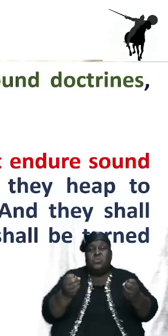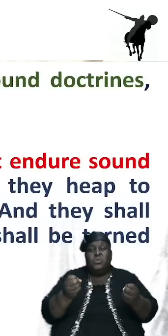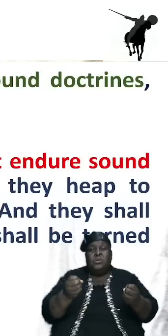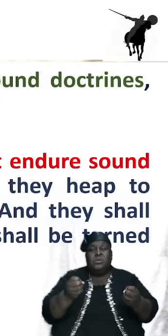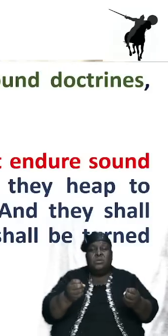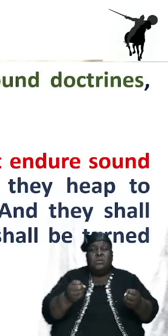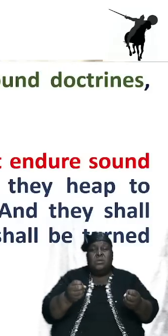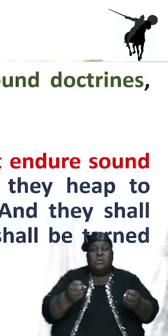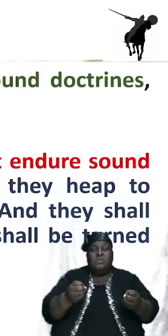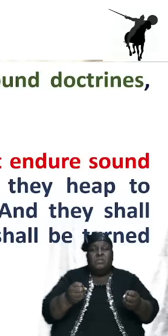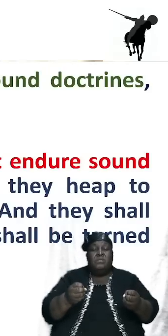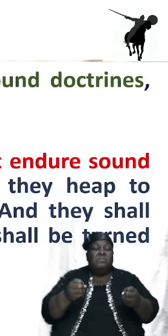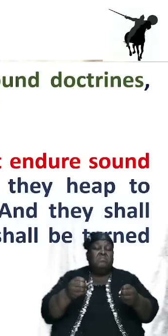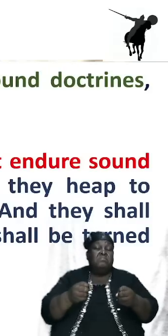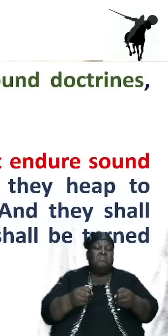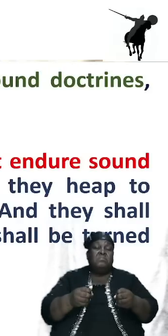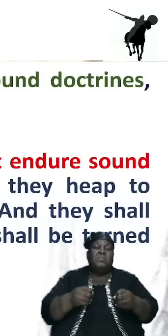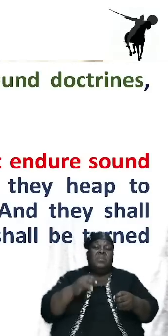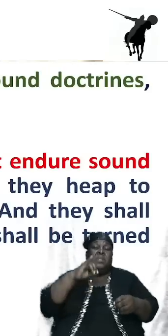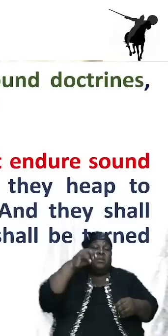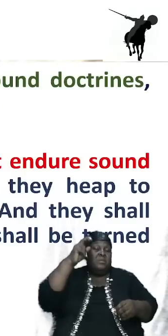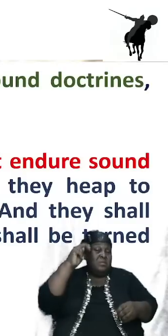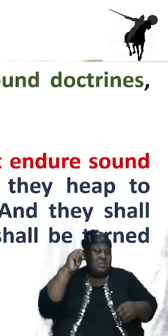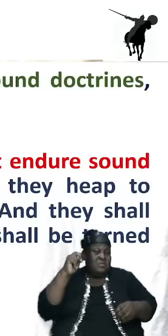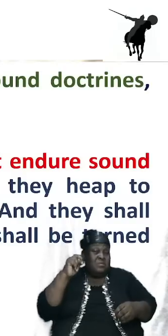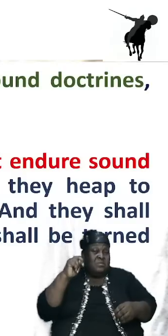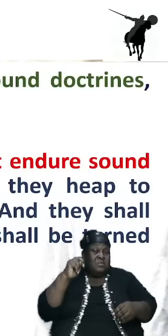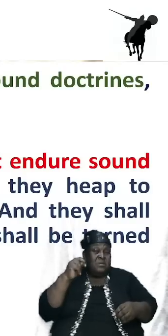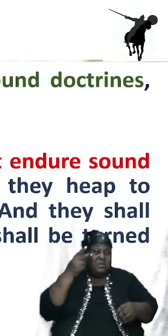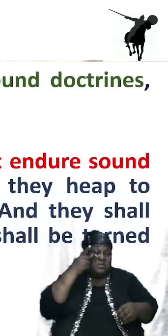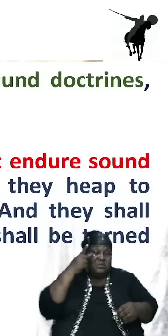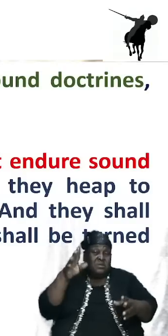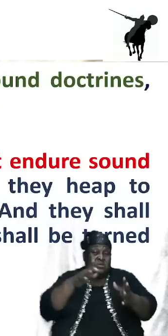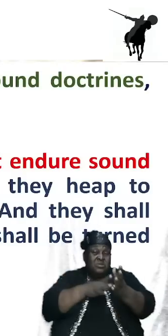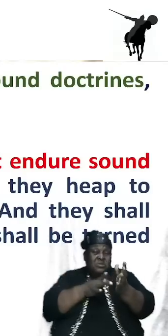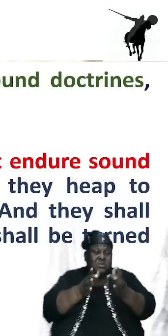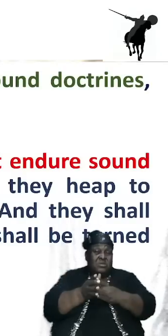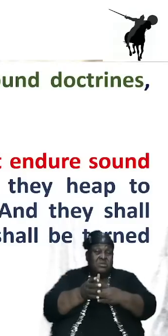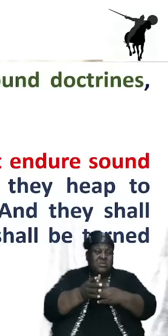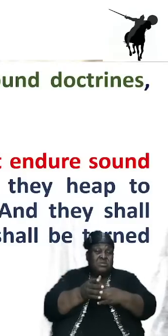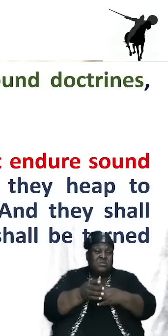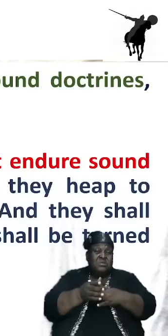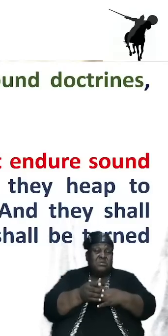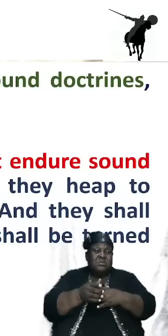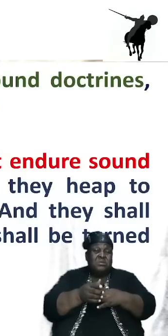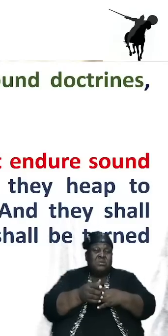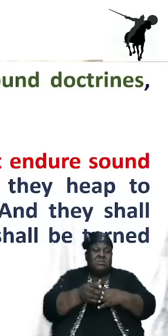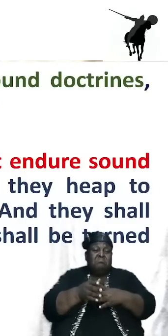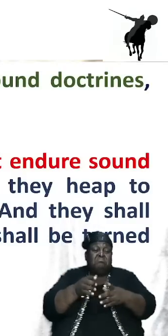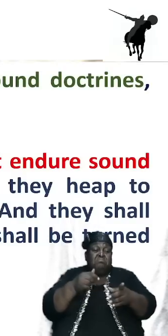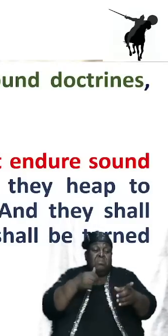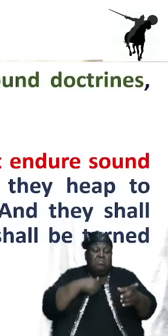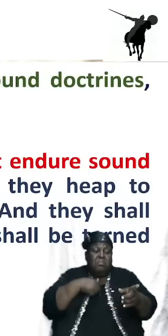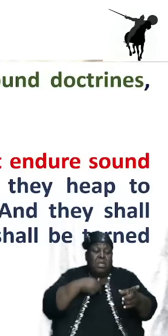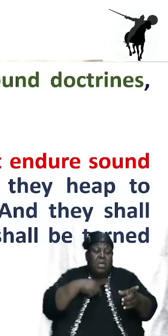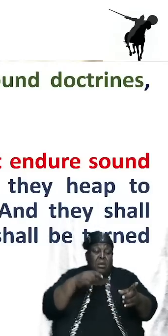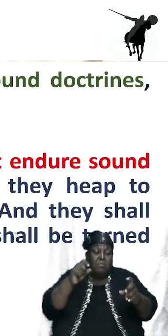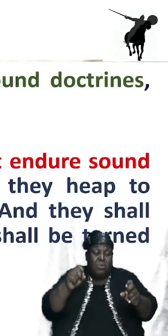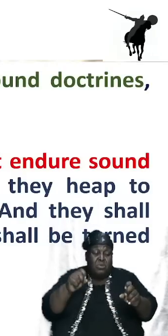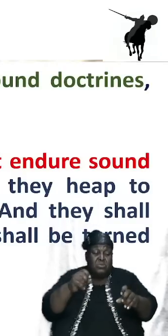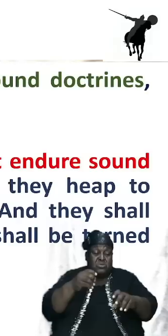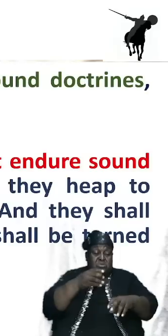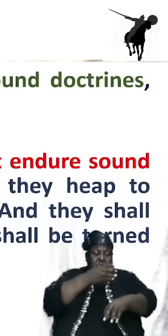For example, John. When John saw Jesus, he said, I must decrease and he must increase. He put himself